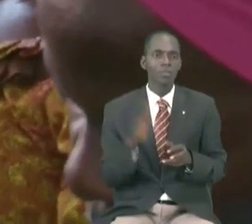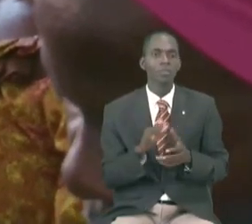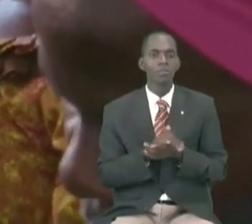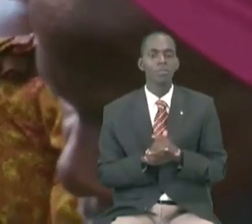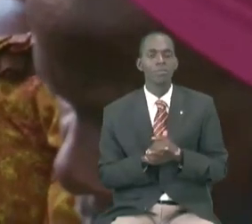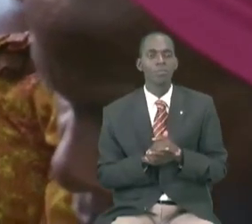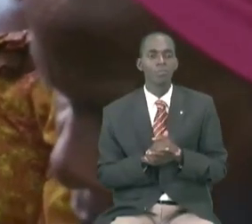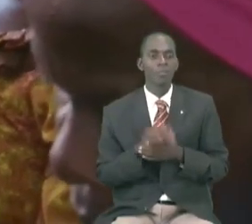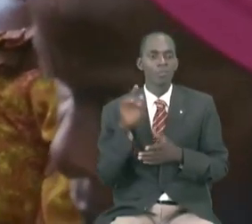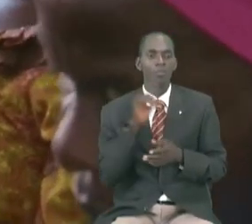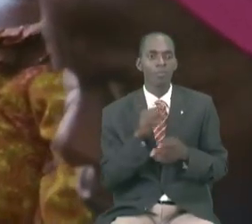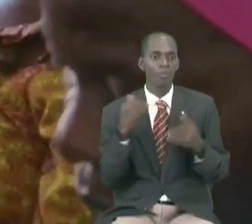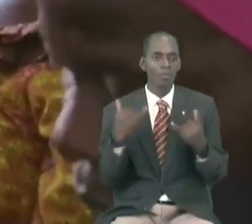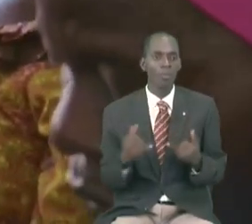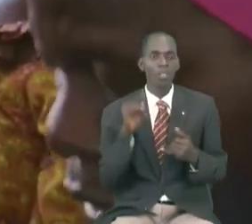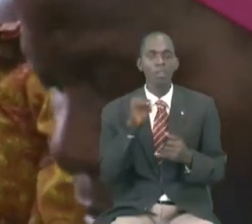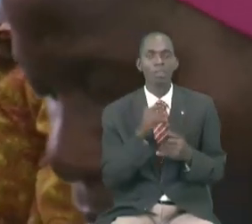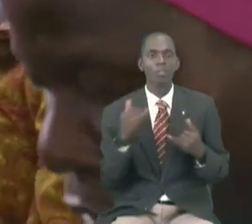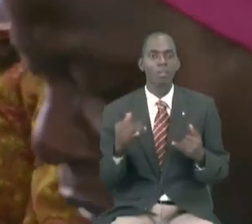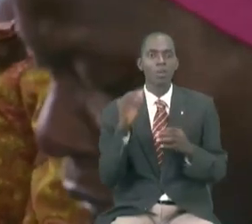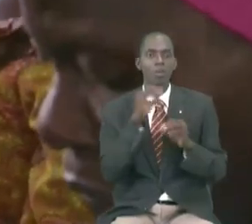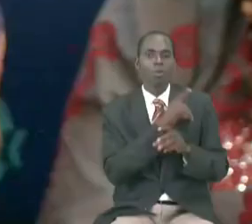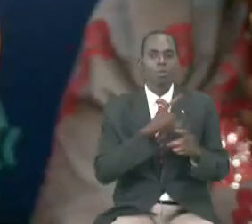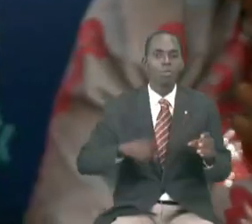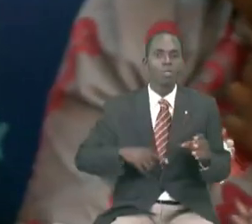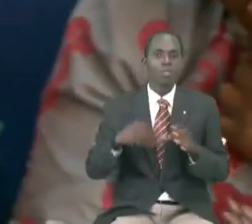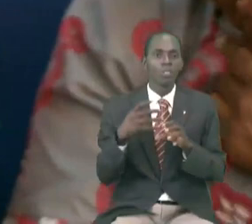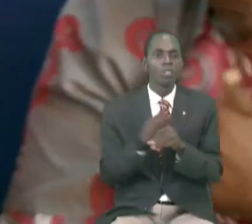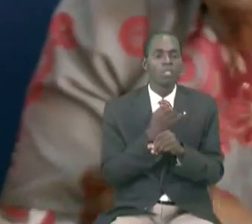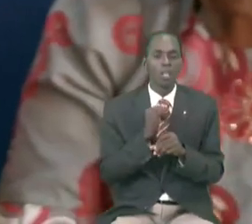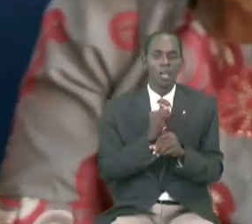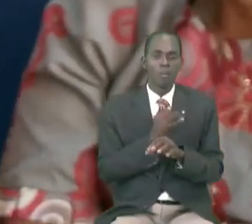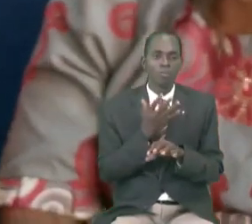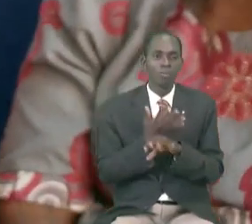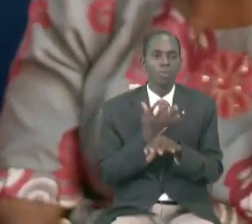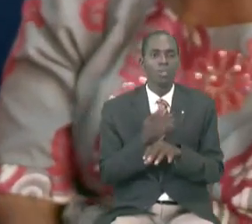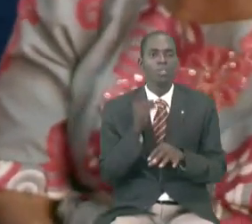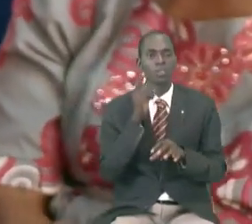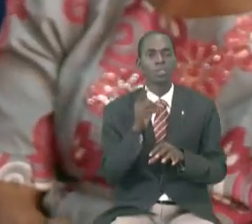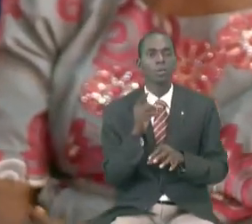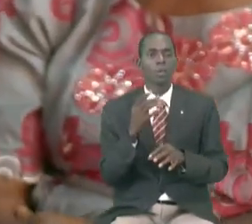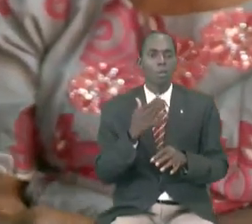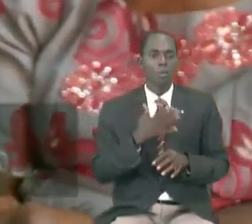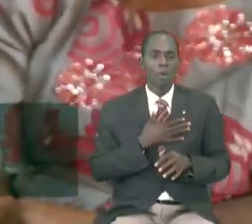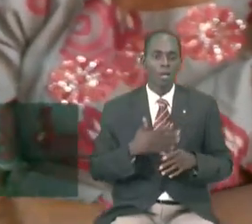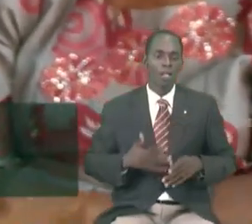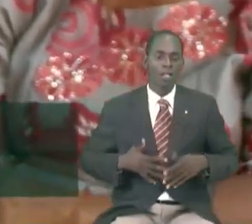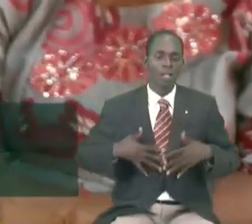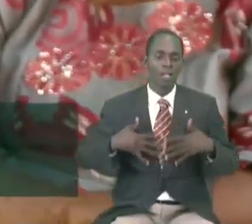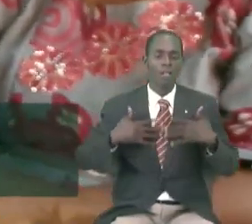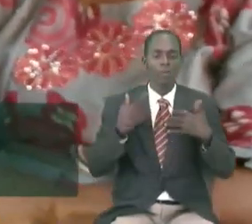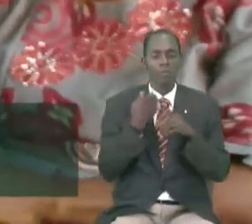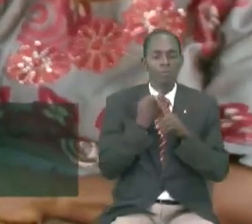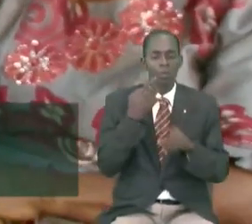my life from me. He wanted to die. Anger makes us